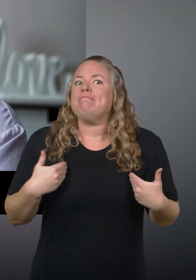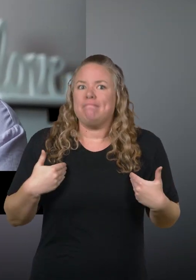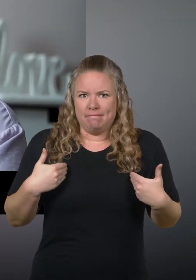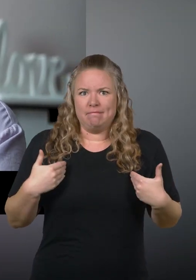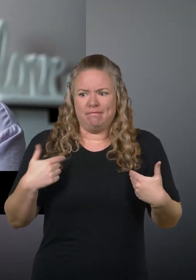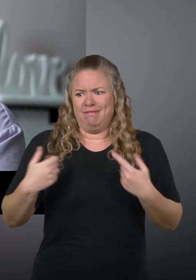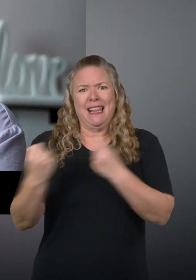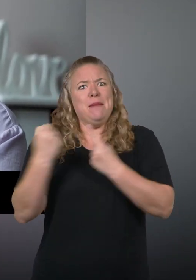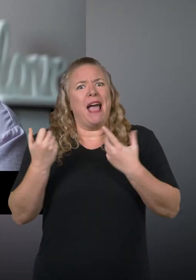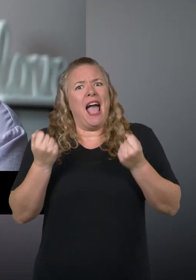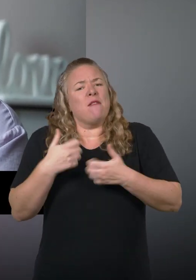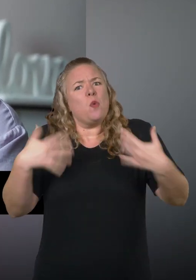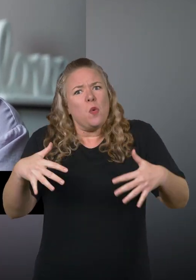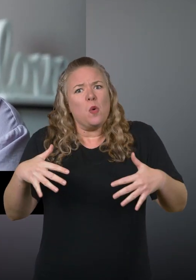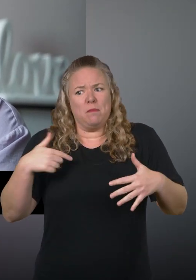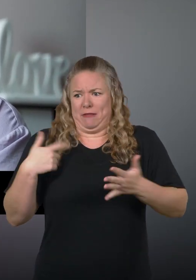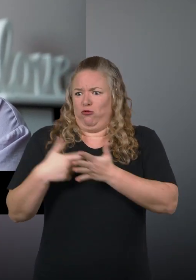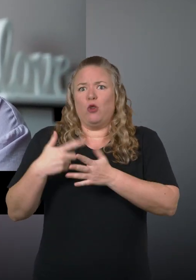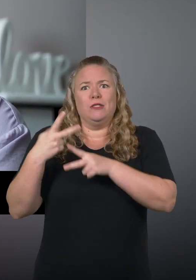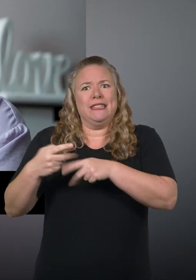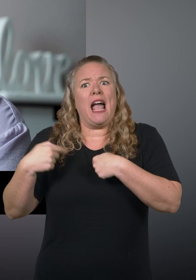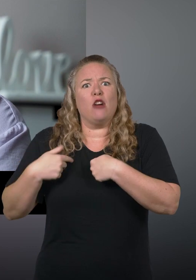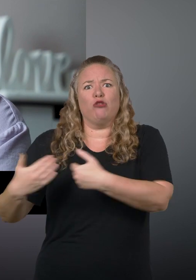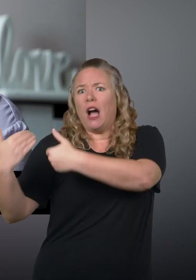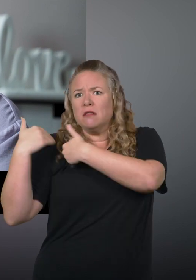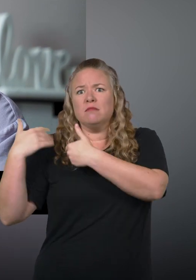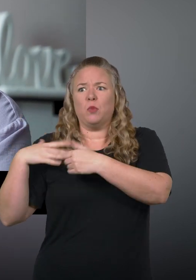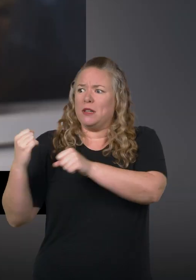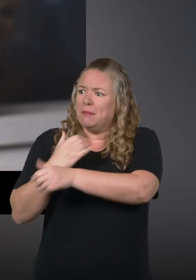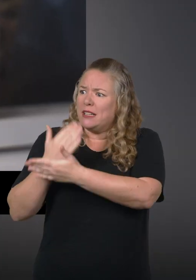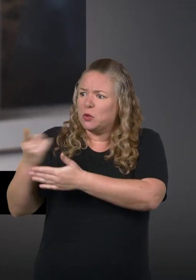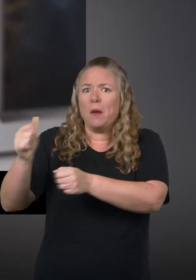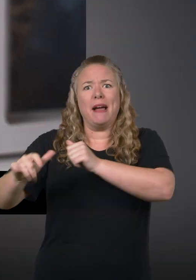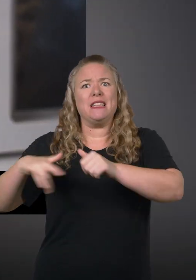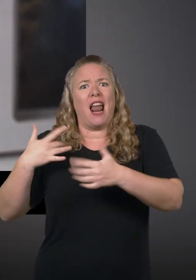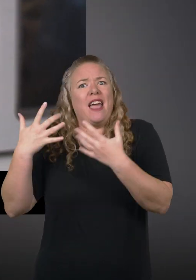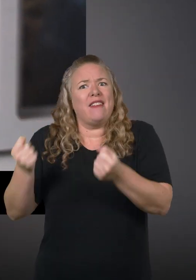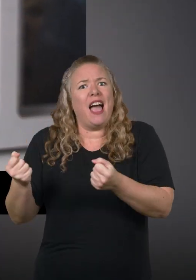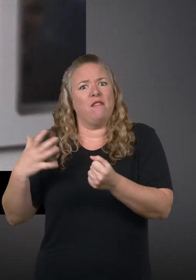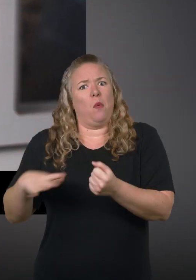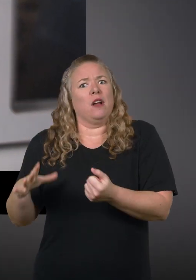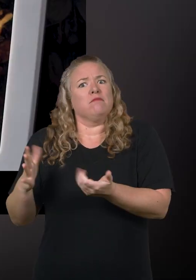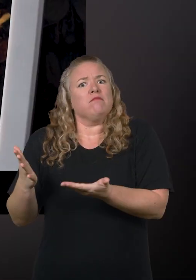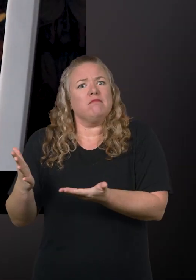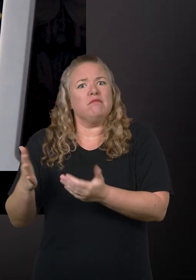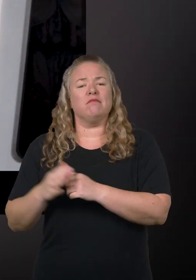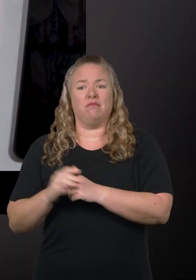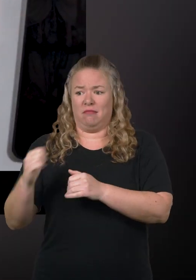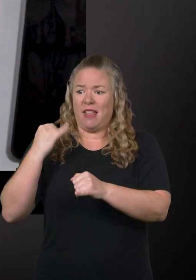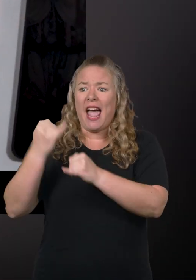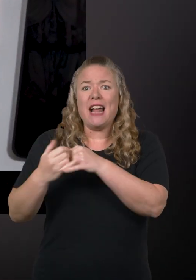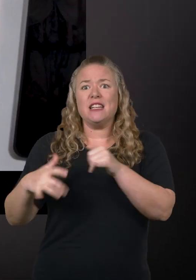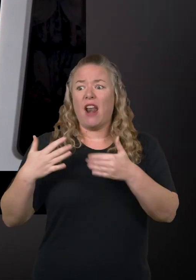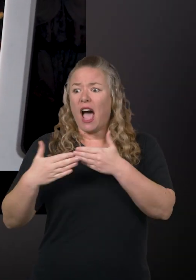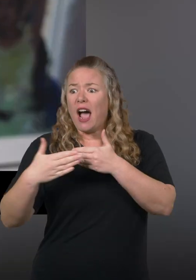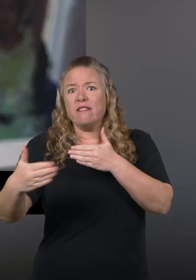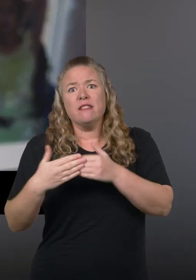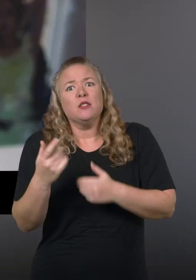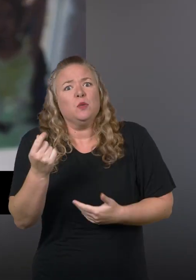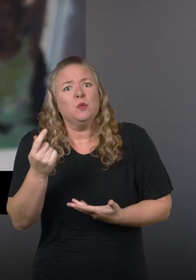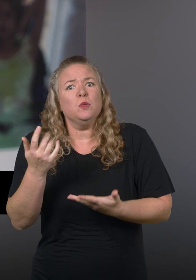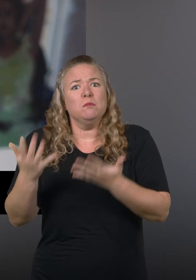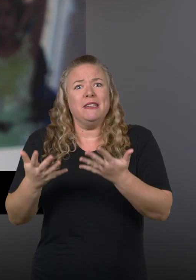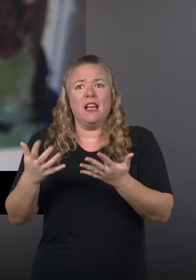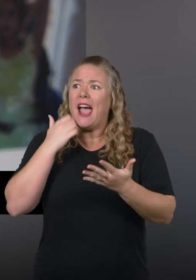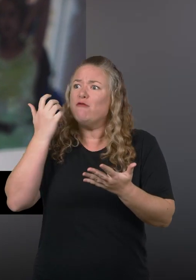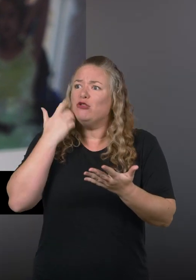impacts massively because as Rosie's carer, I want her to have the best life. She's an end-of-life young lady,